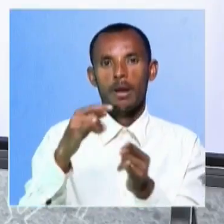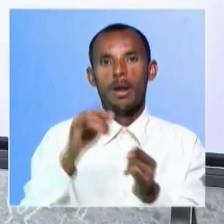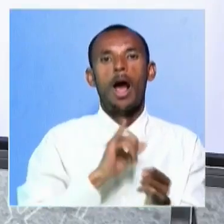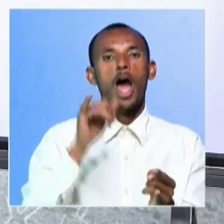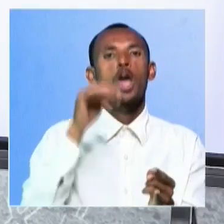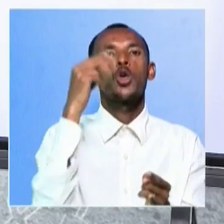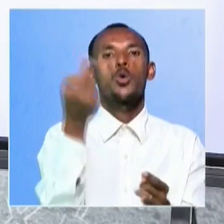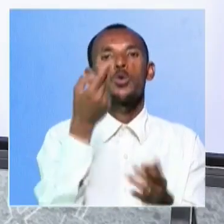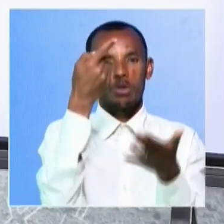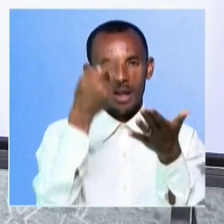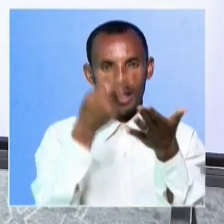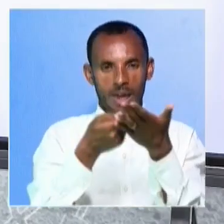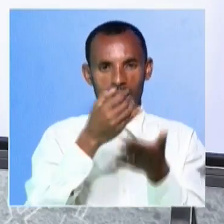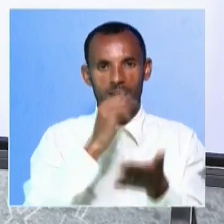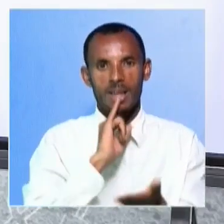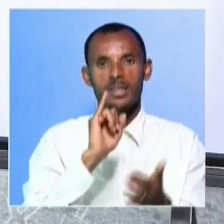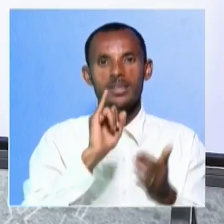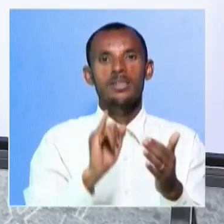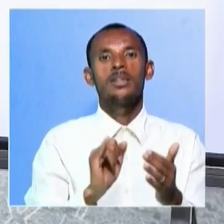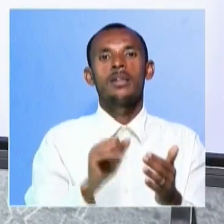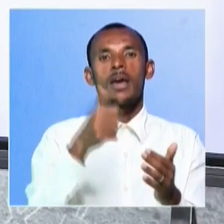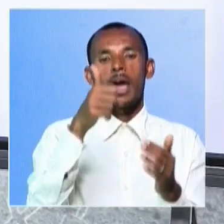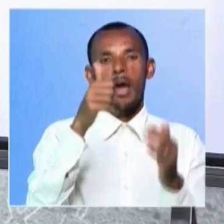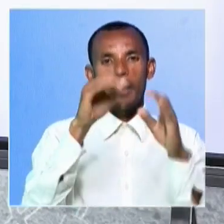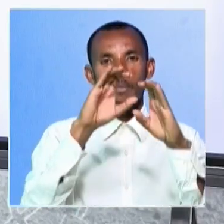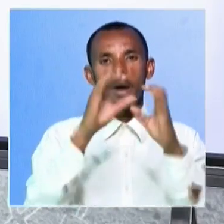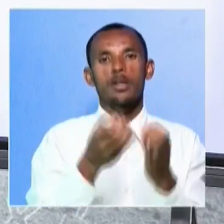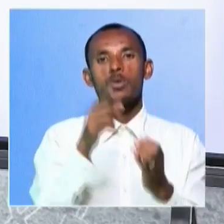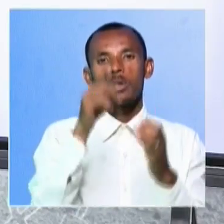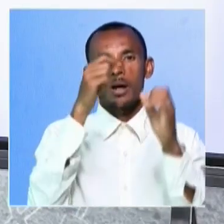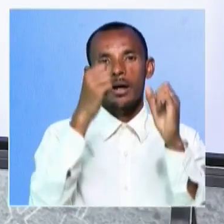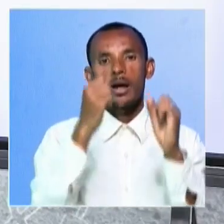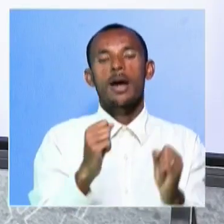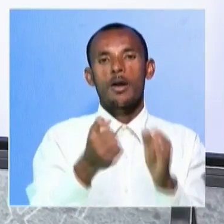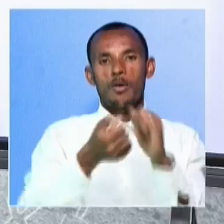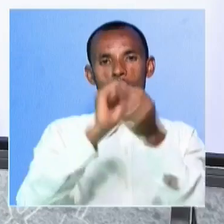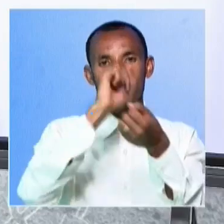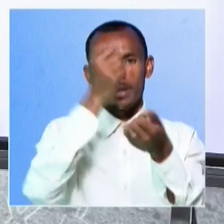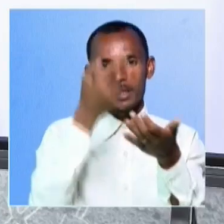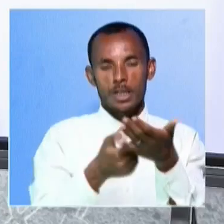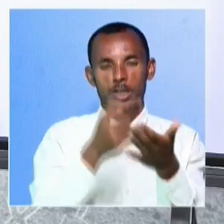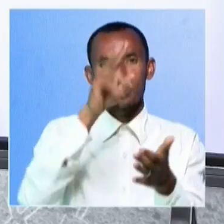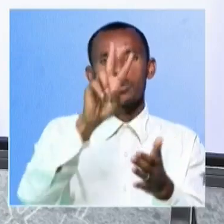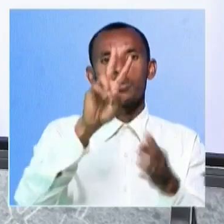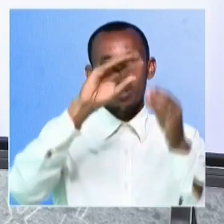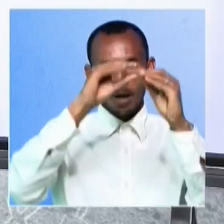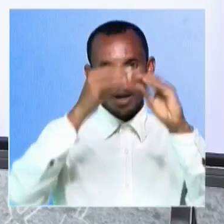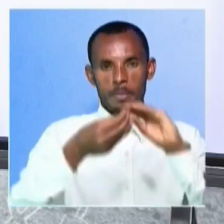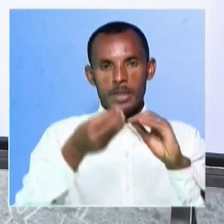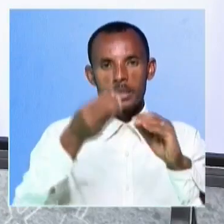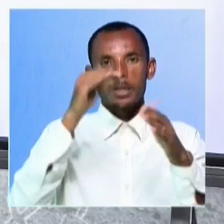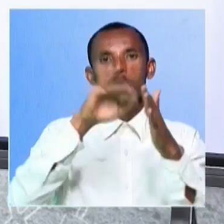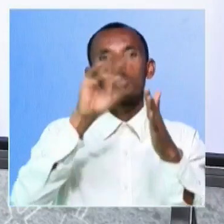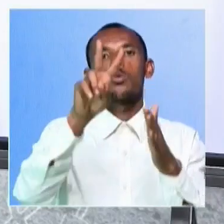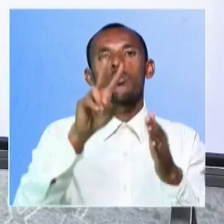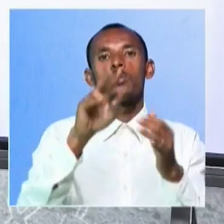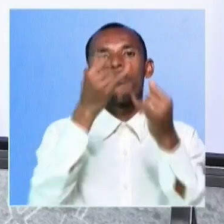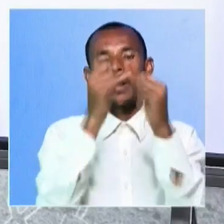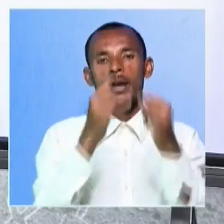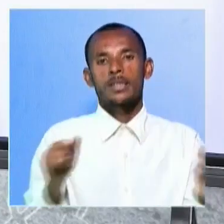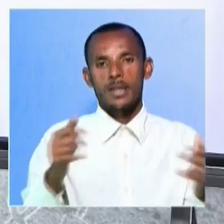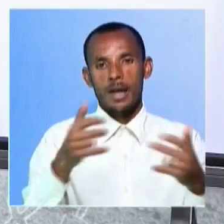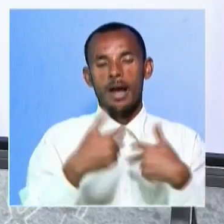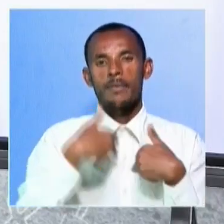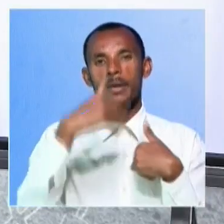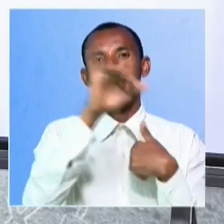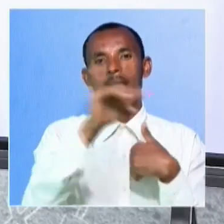used here in A part, you can convert these two numbers into fractions having the